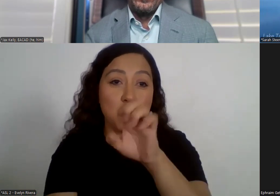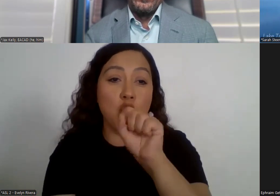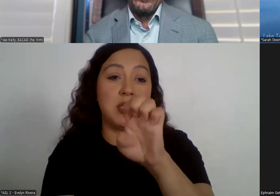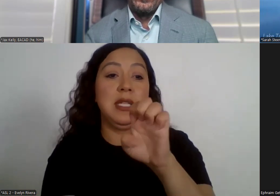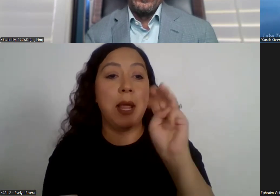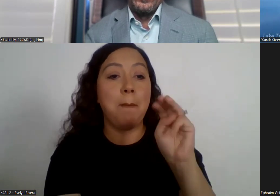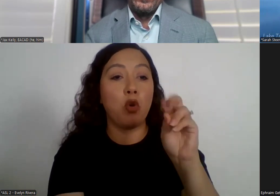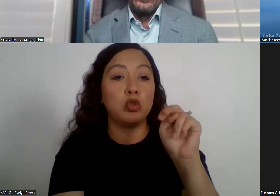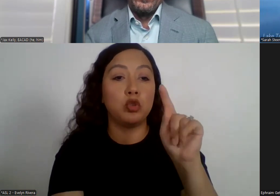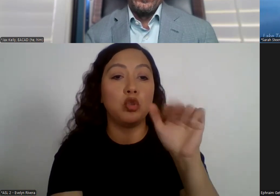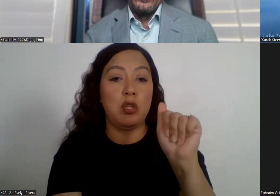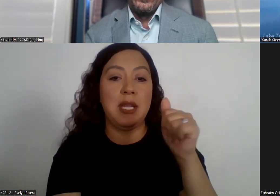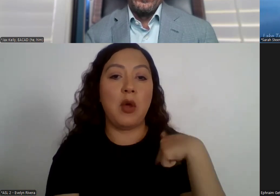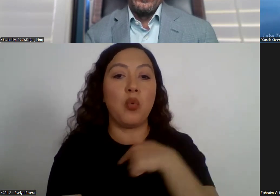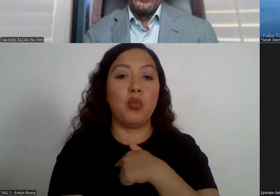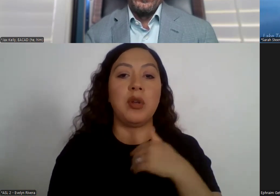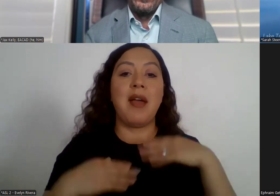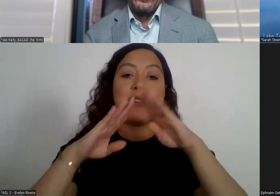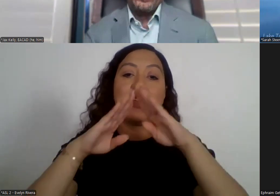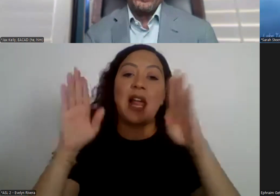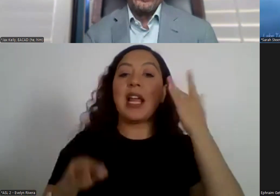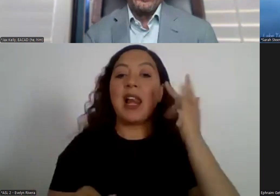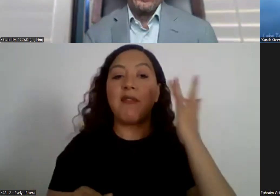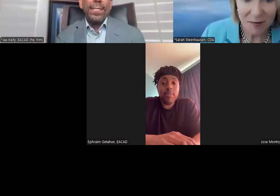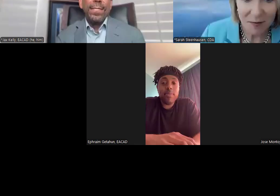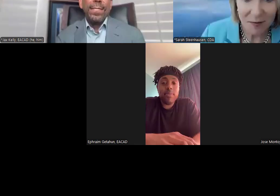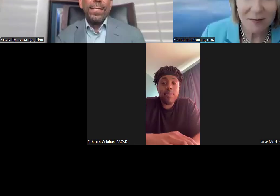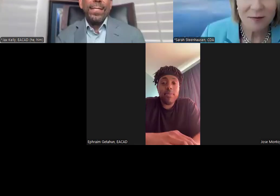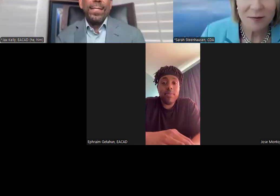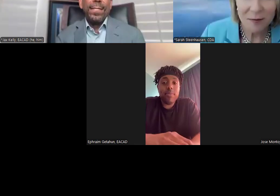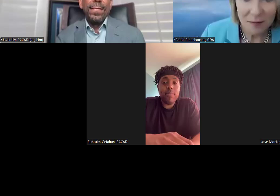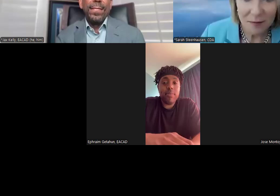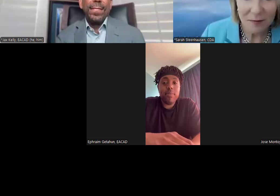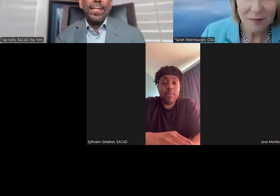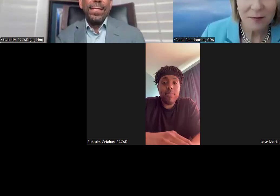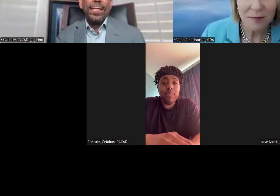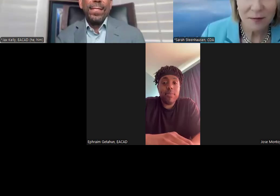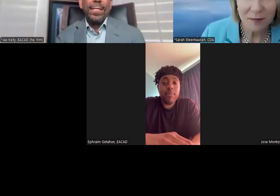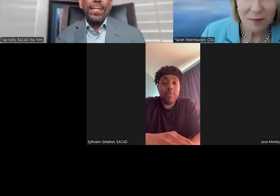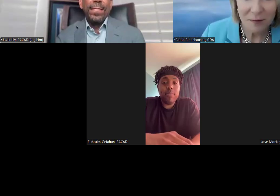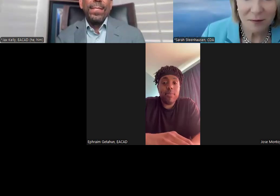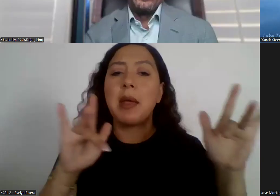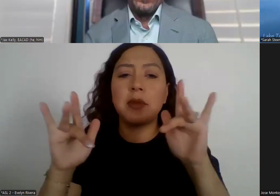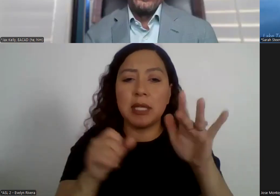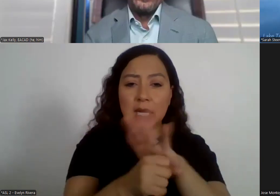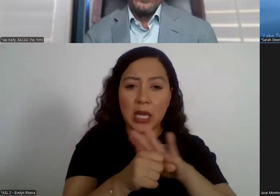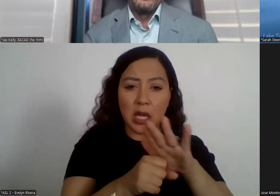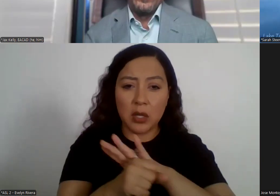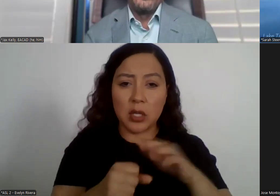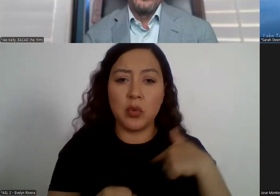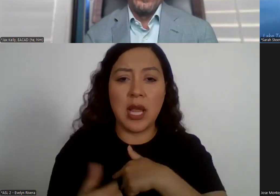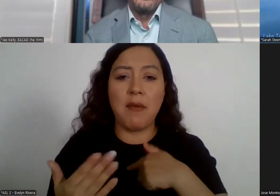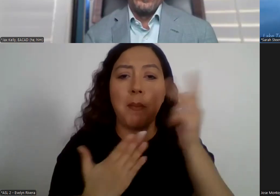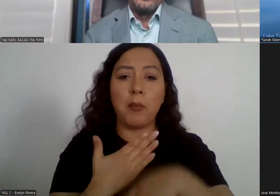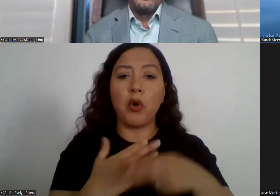we work a lot in rural areas. We have a program called MSSPE and multi senior services program.